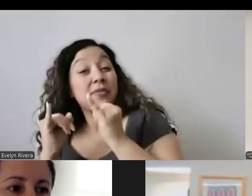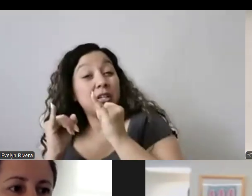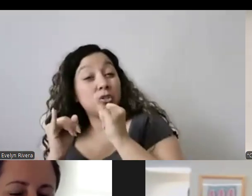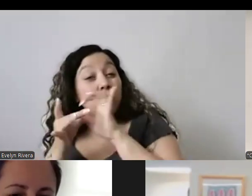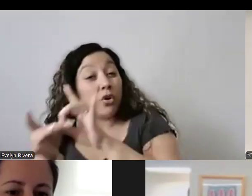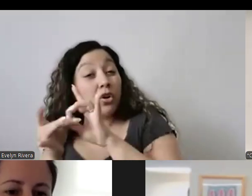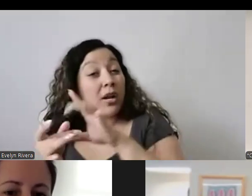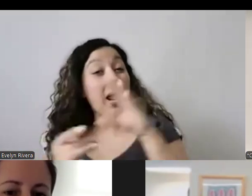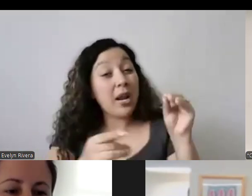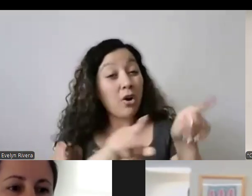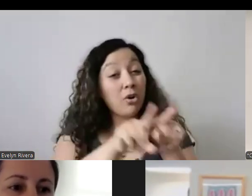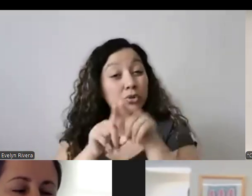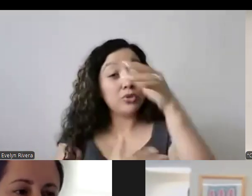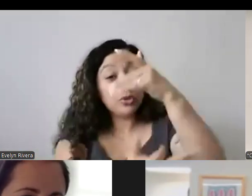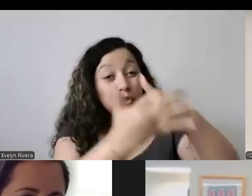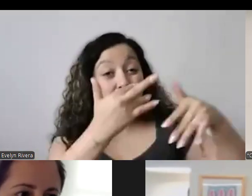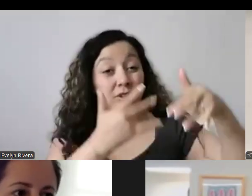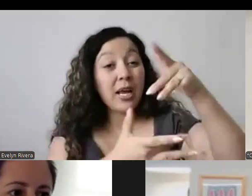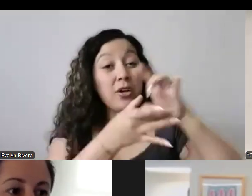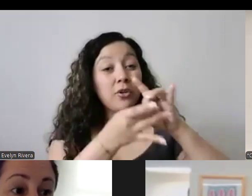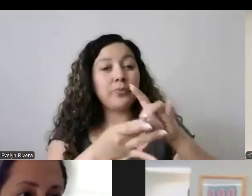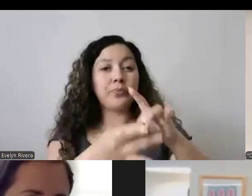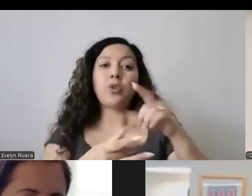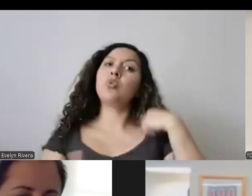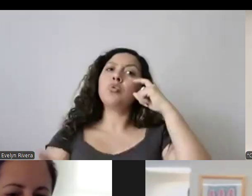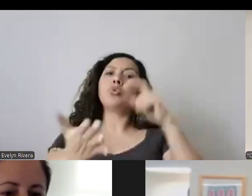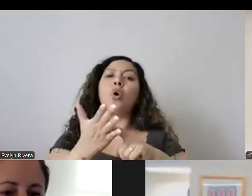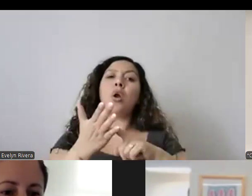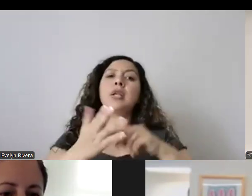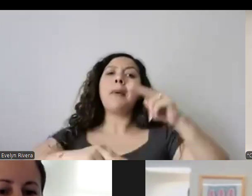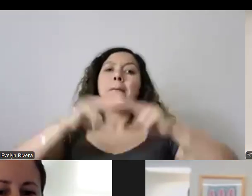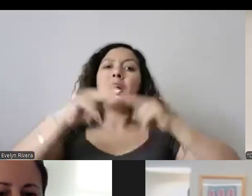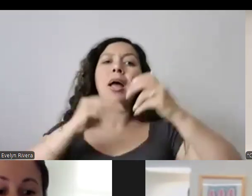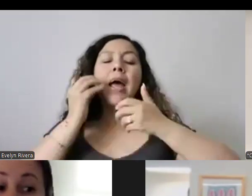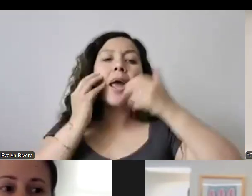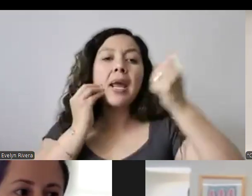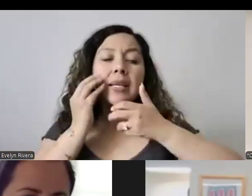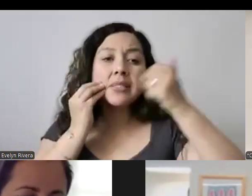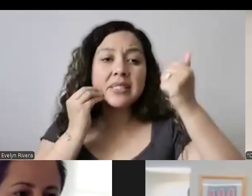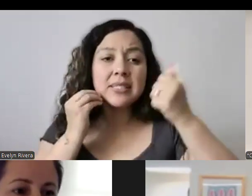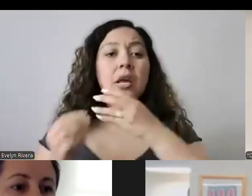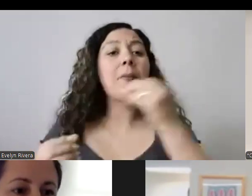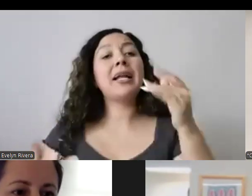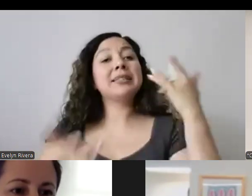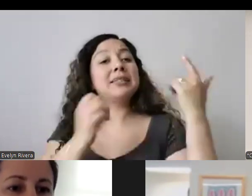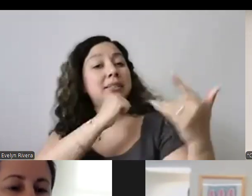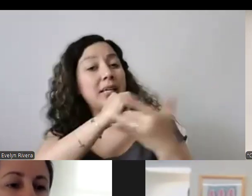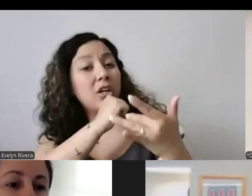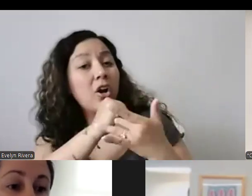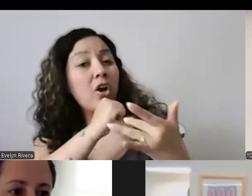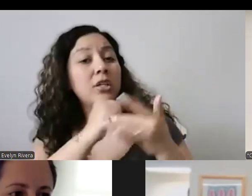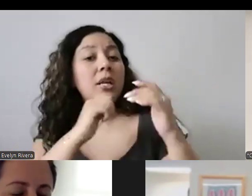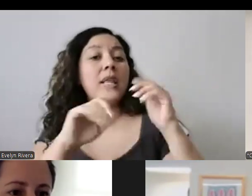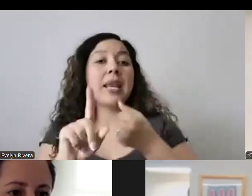there's also this part around the built environment and ageism and technology that impact how we